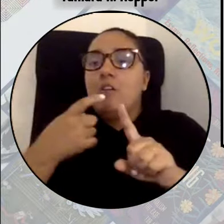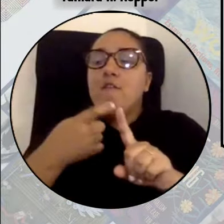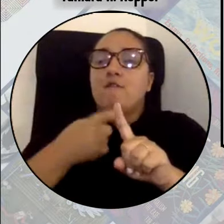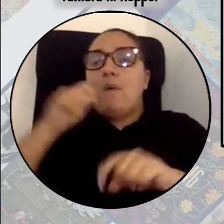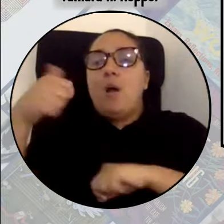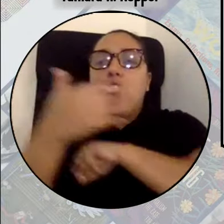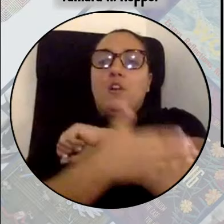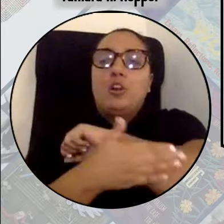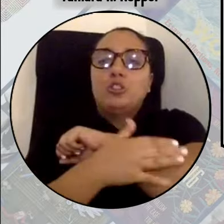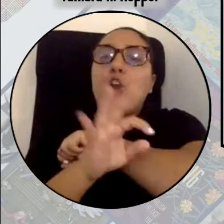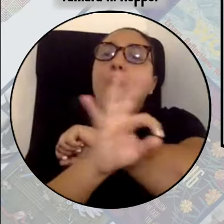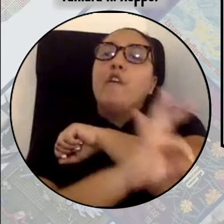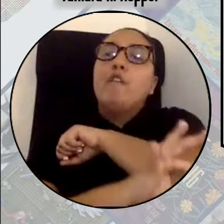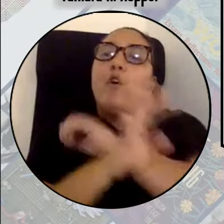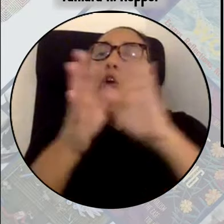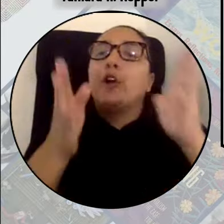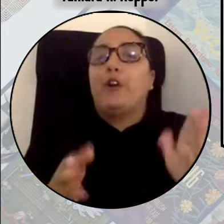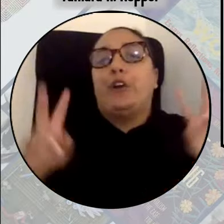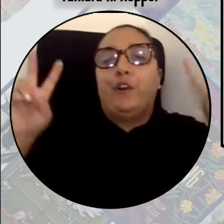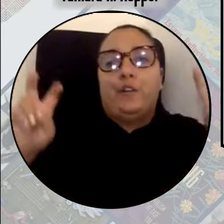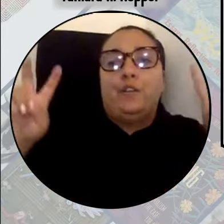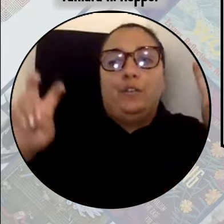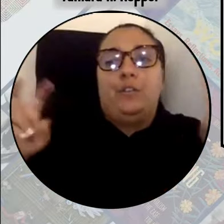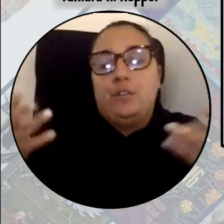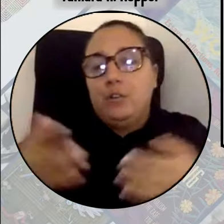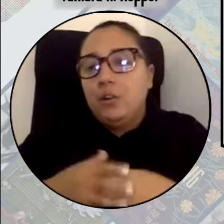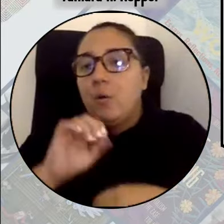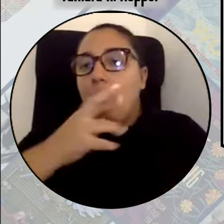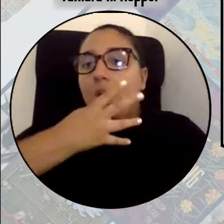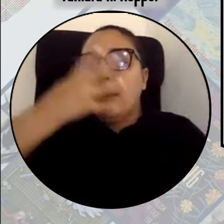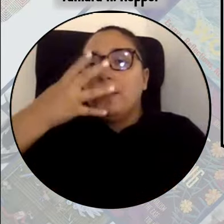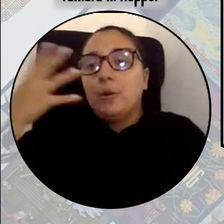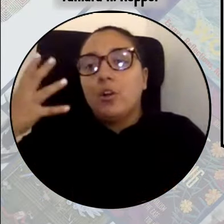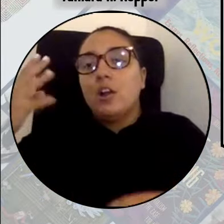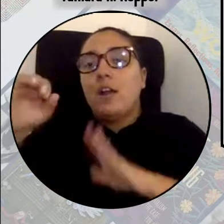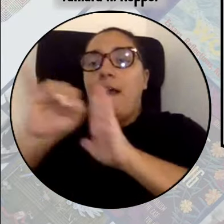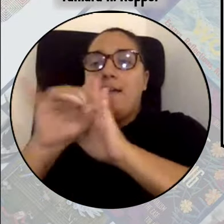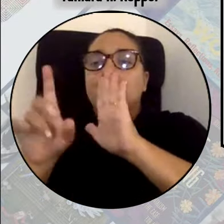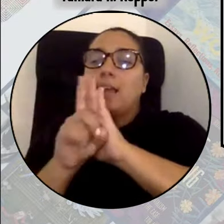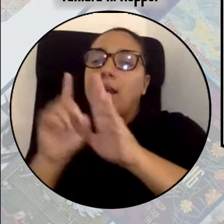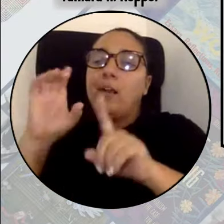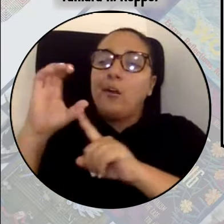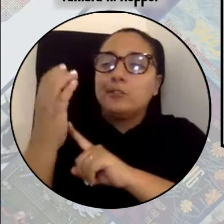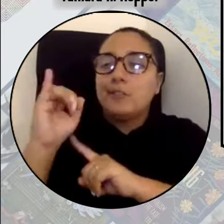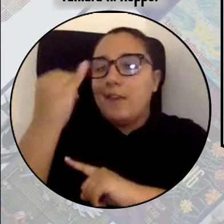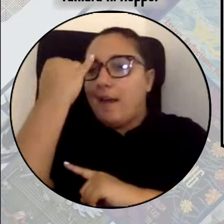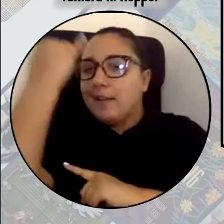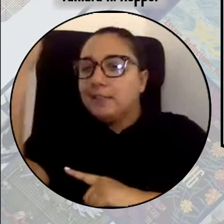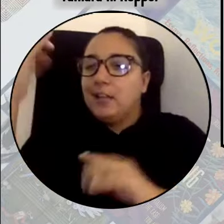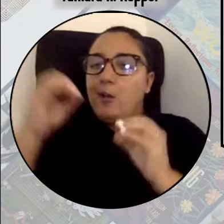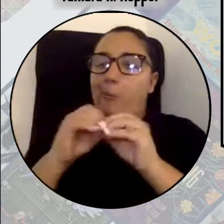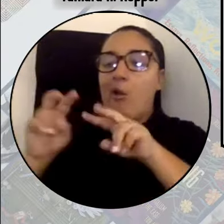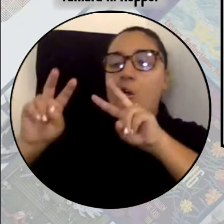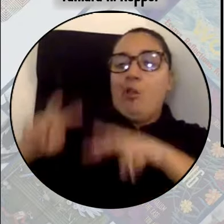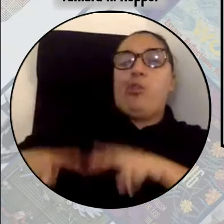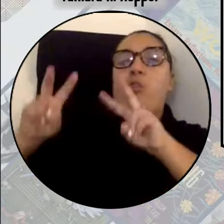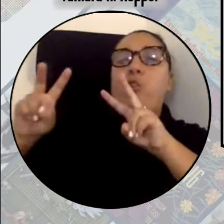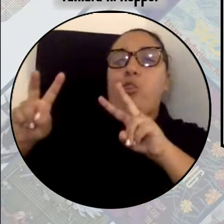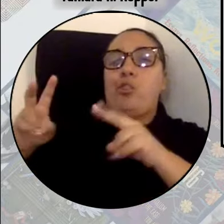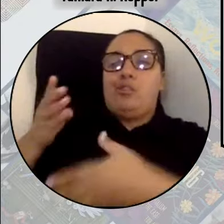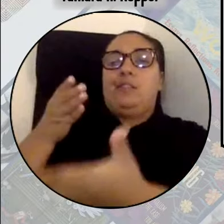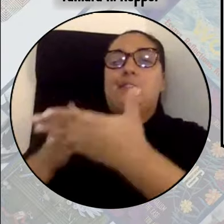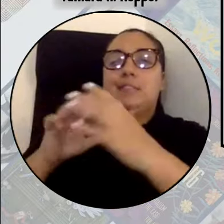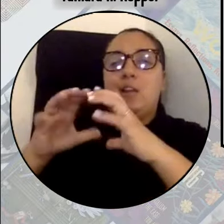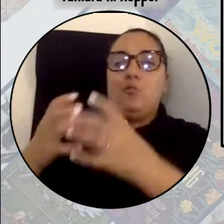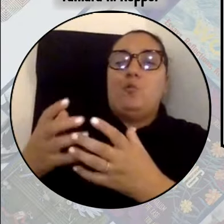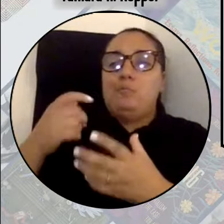using in this kind of level to praise a so-called immigrant identity or culture, right? In this kind of chauvinistic way towards